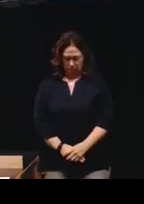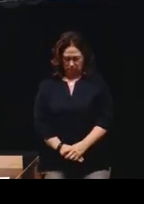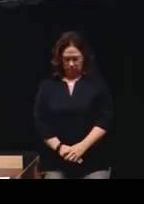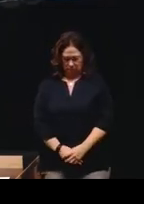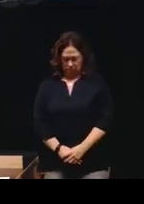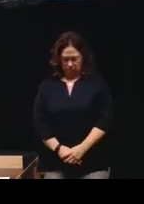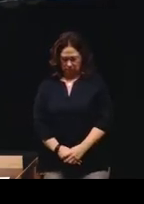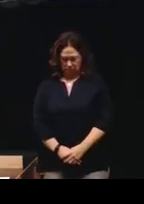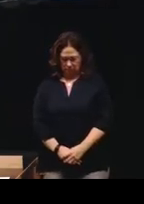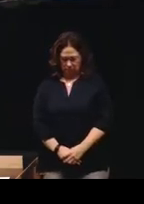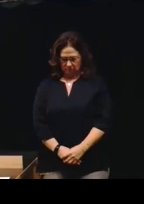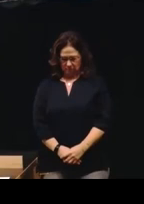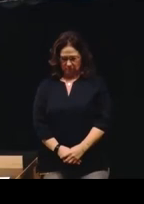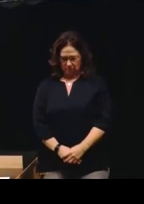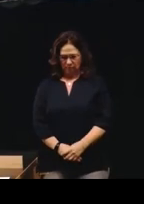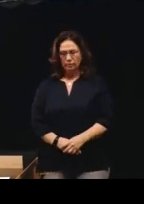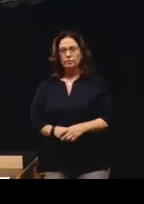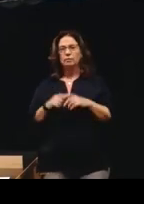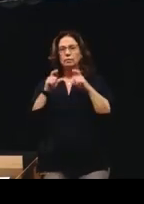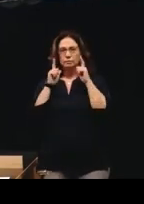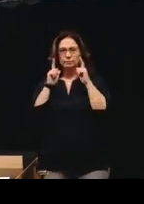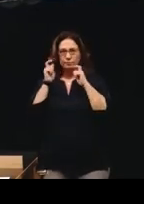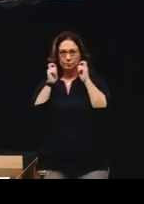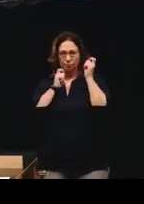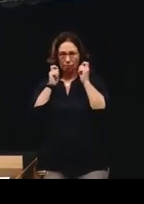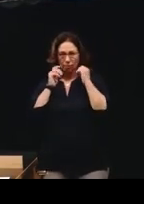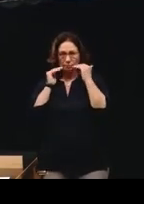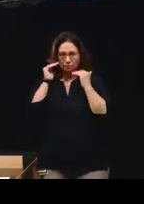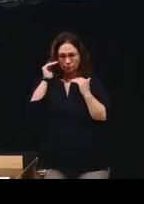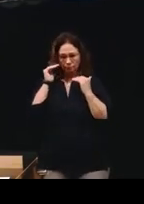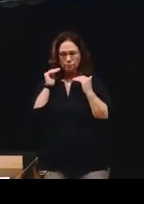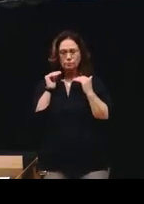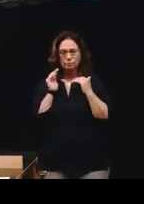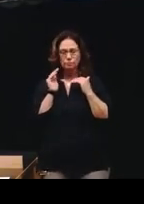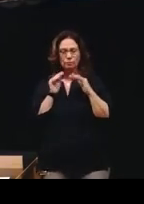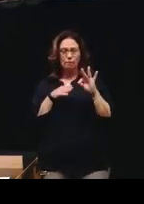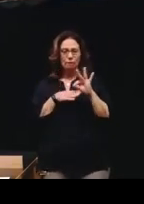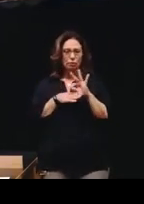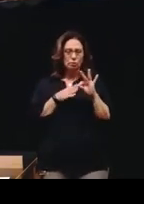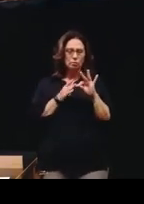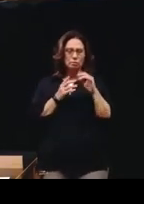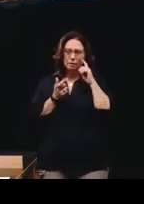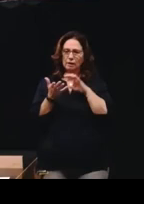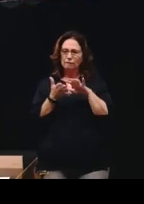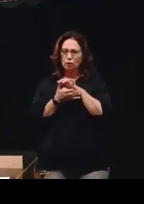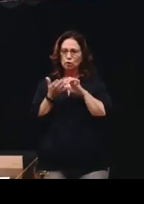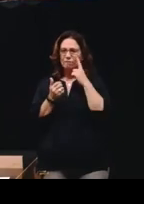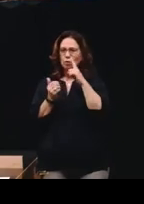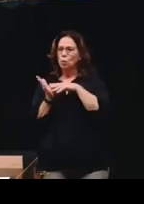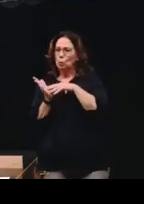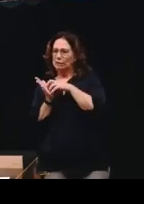There's a form of functional facial dystonia that's actually often confused for facial